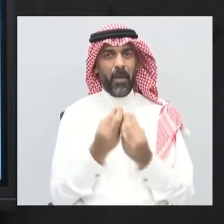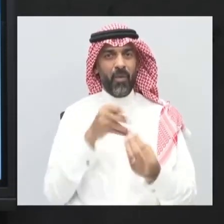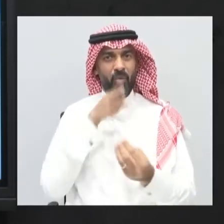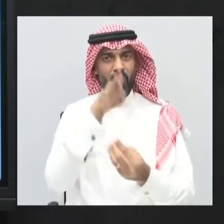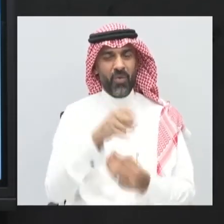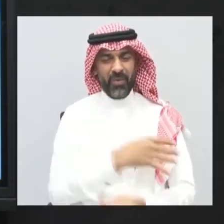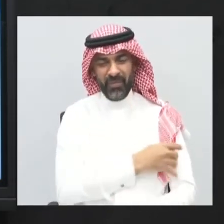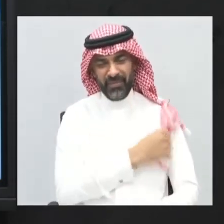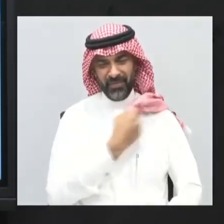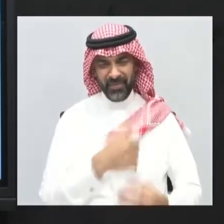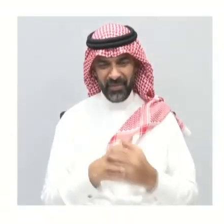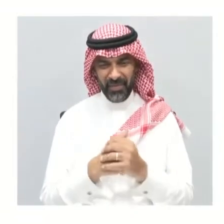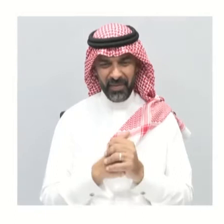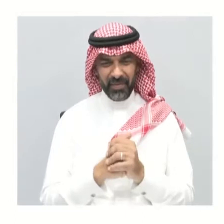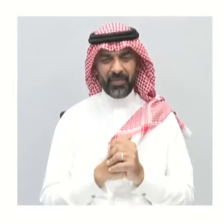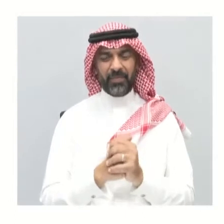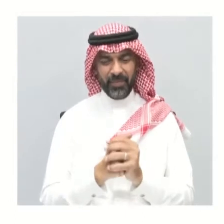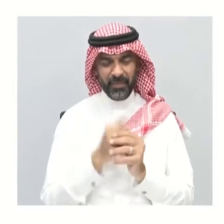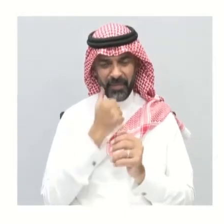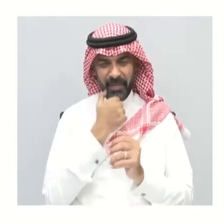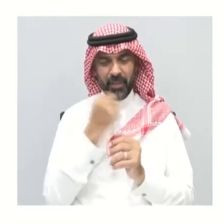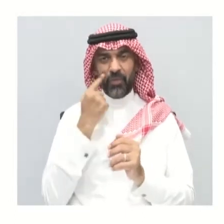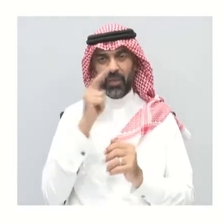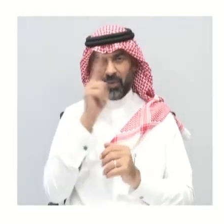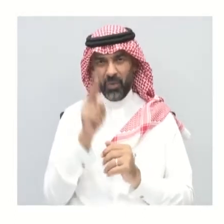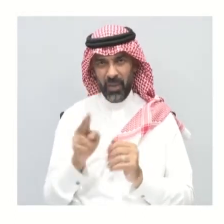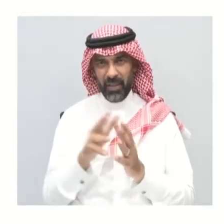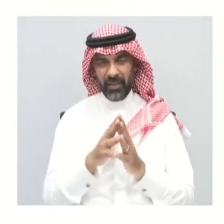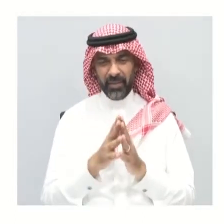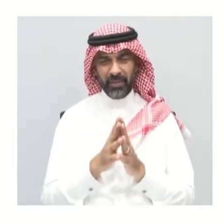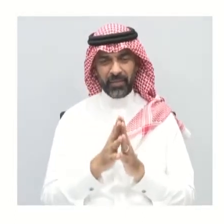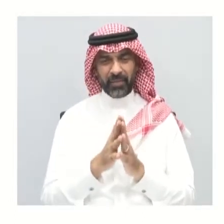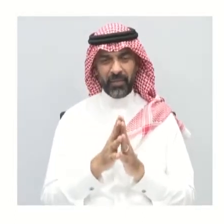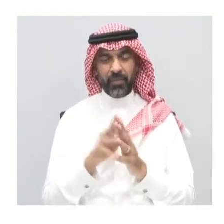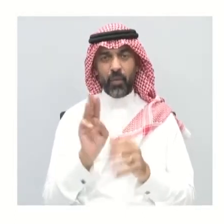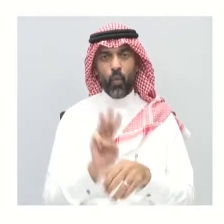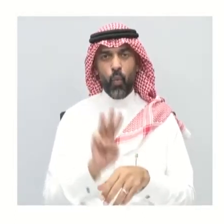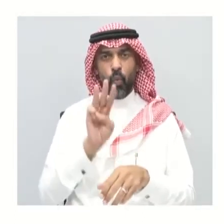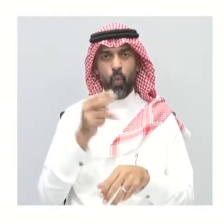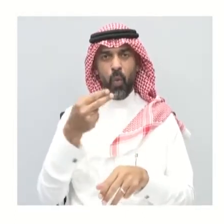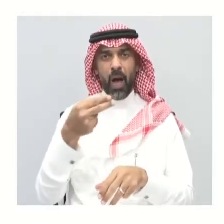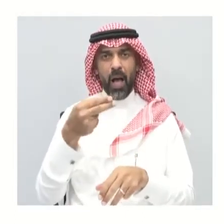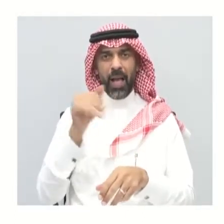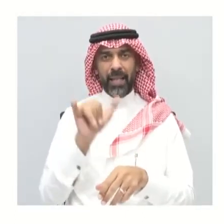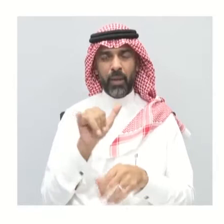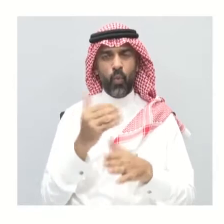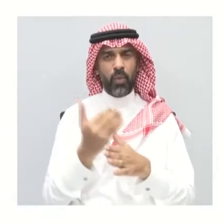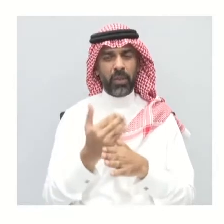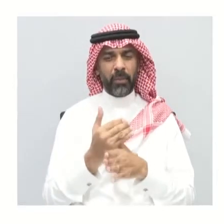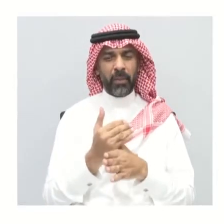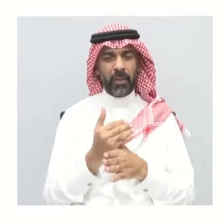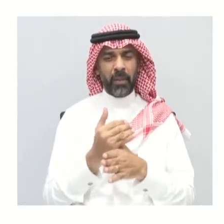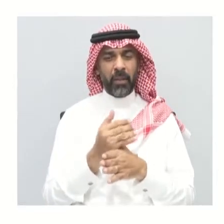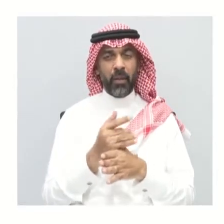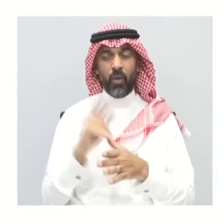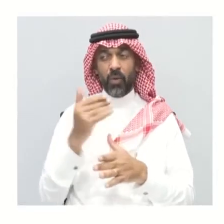to the audio one more time, okay? So the first question is why? Why did Judy and Lean